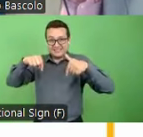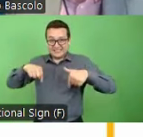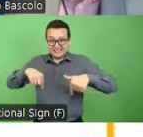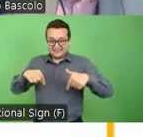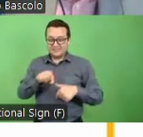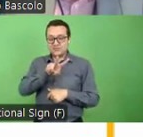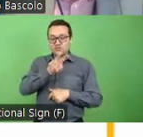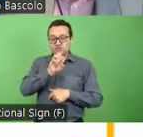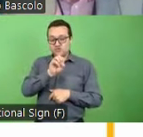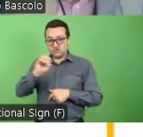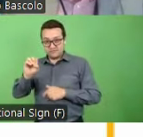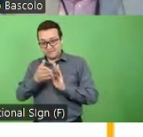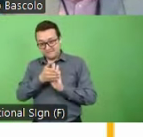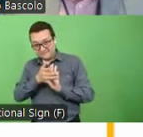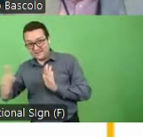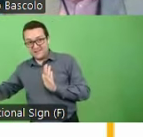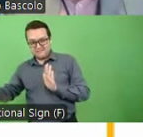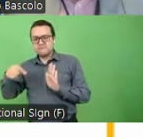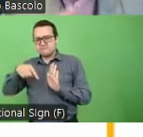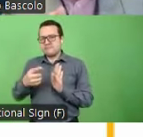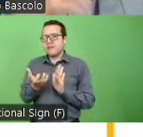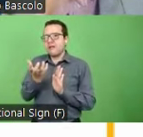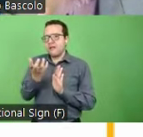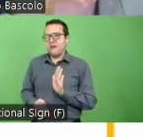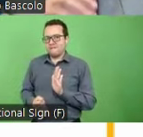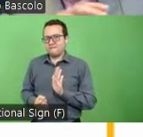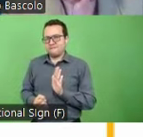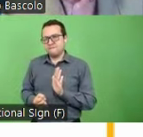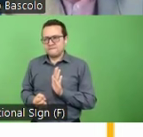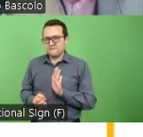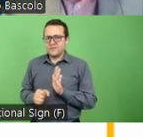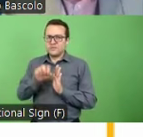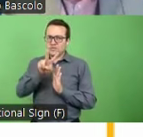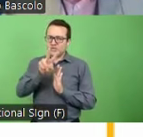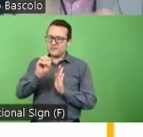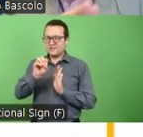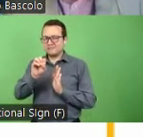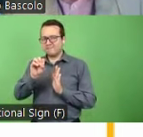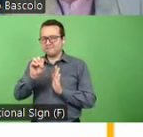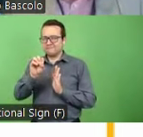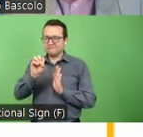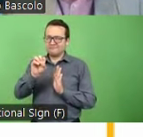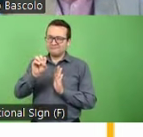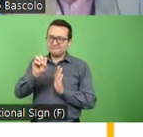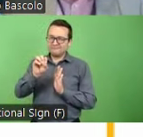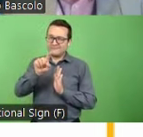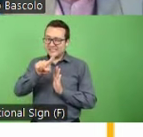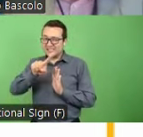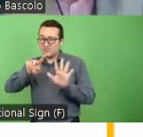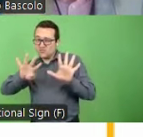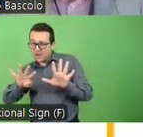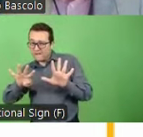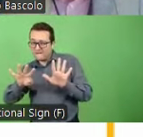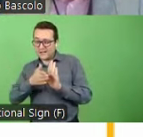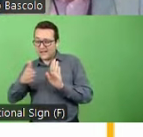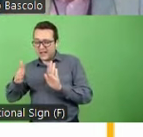experimentó today to be mejoras able to sustantivas, experience a partir sustainable del año improvements 2019 se ha estancado y a partir as